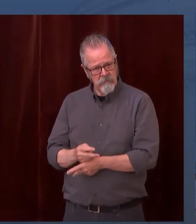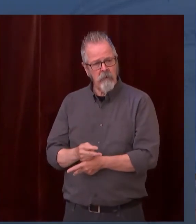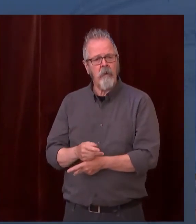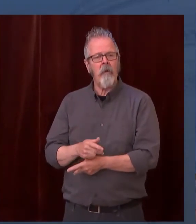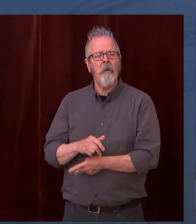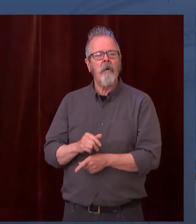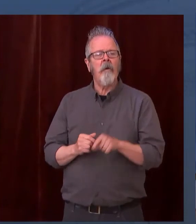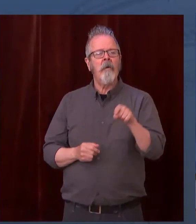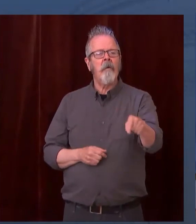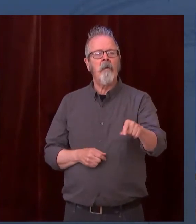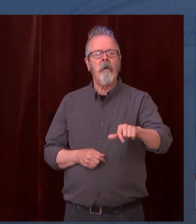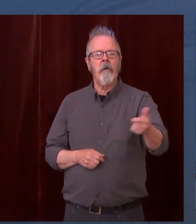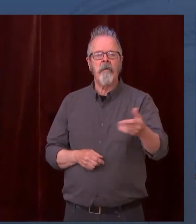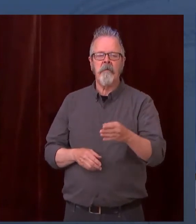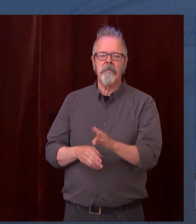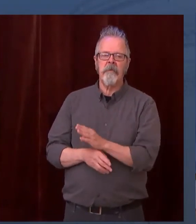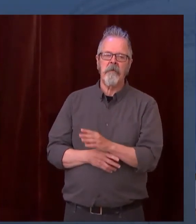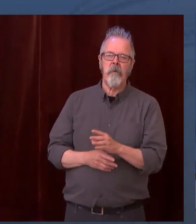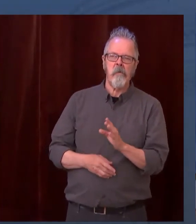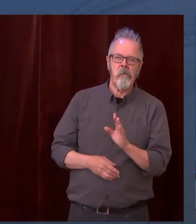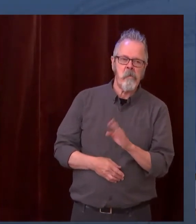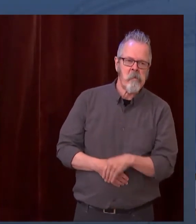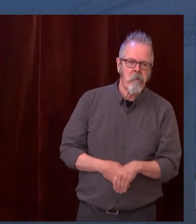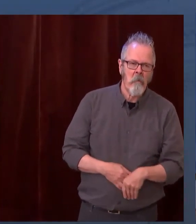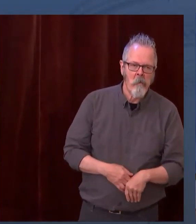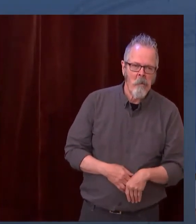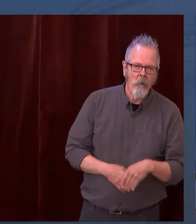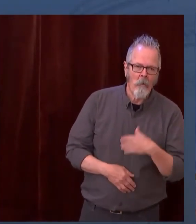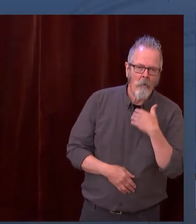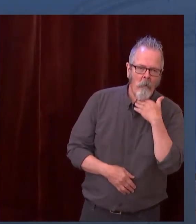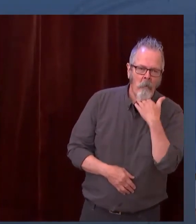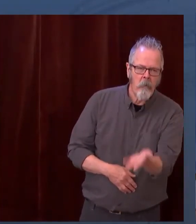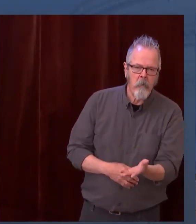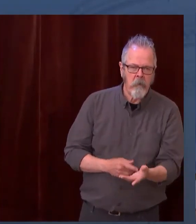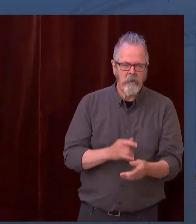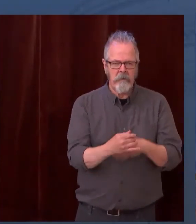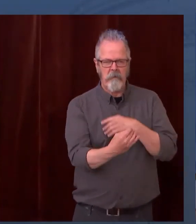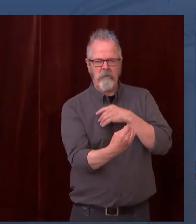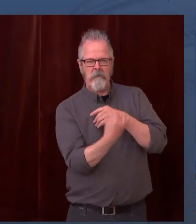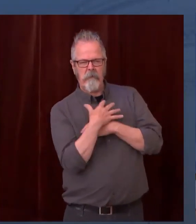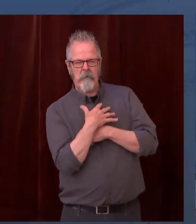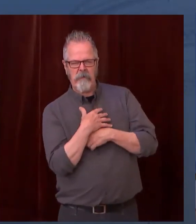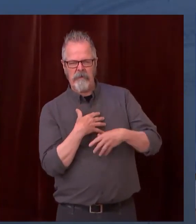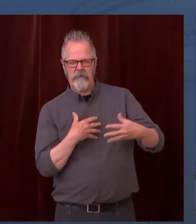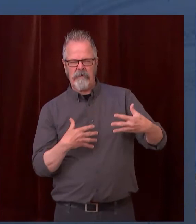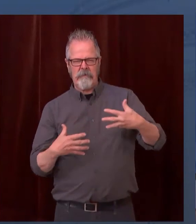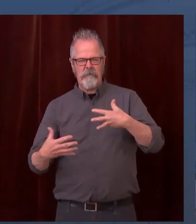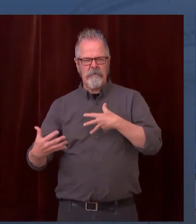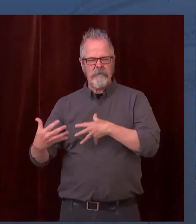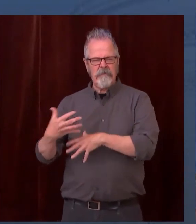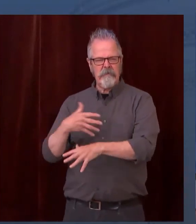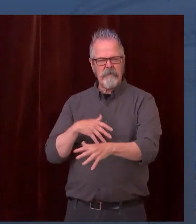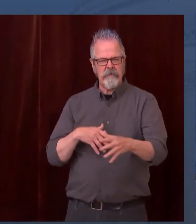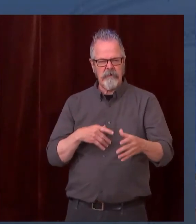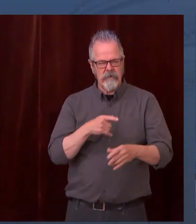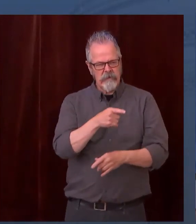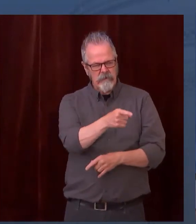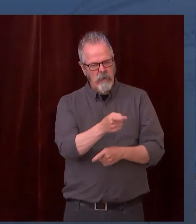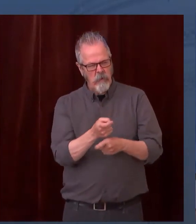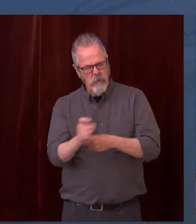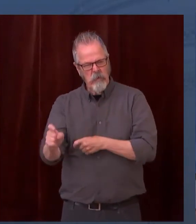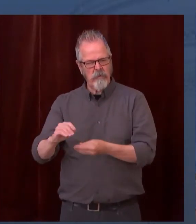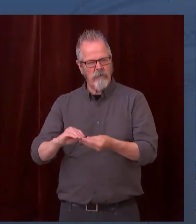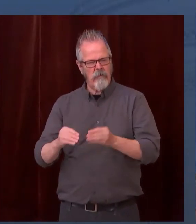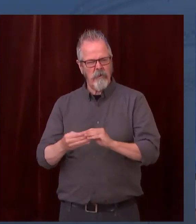sitting there wondering, are we going to go out of business or have to shut down because the business down the street is breaking the rules that the state